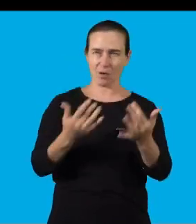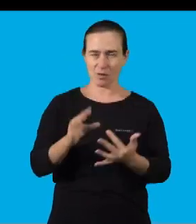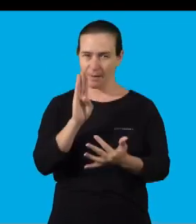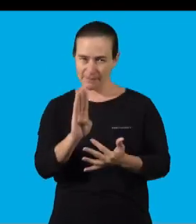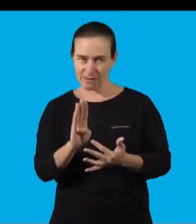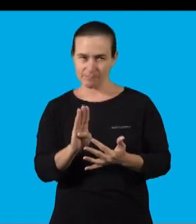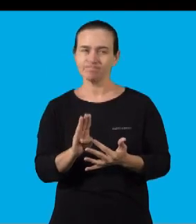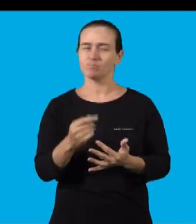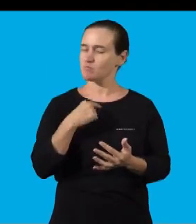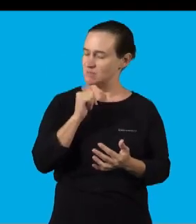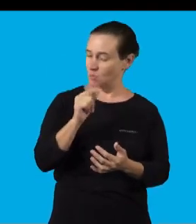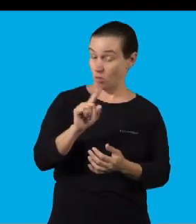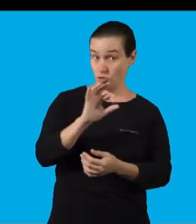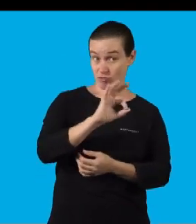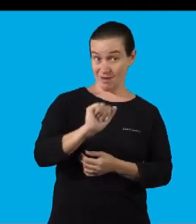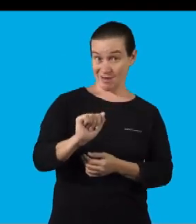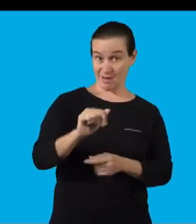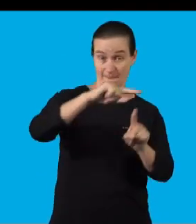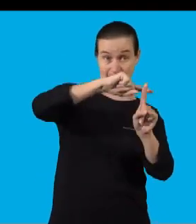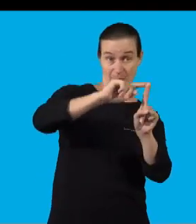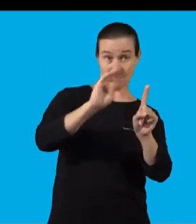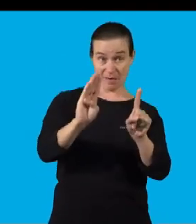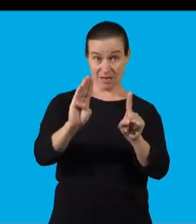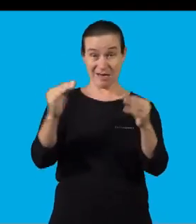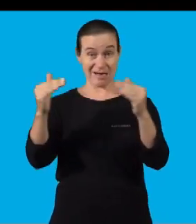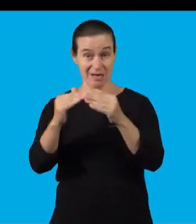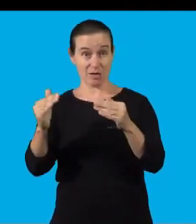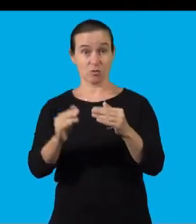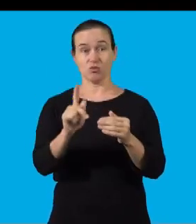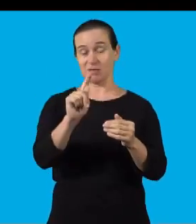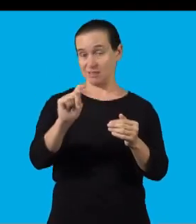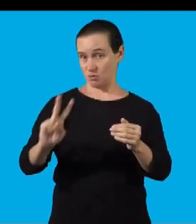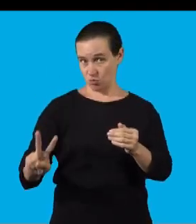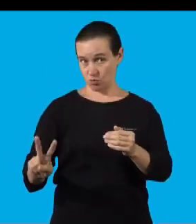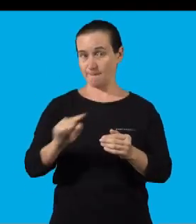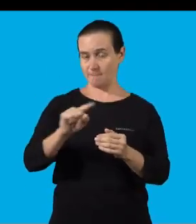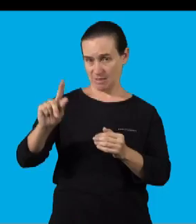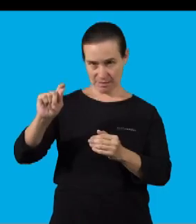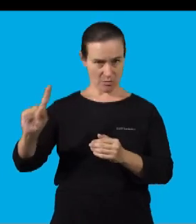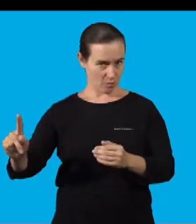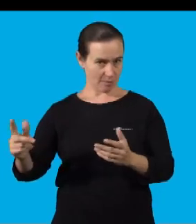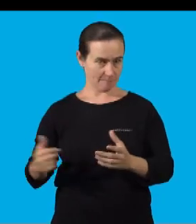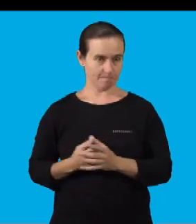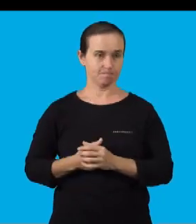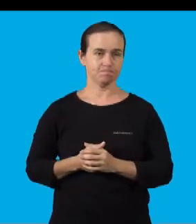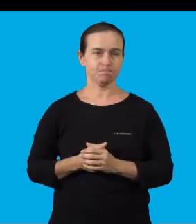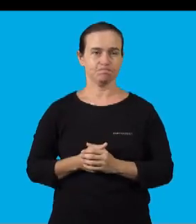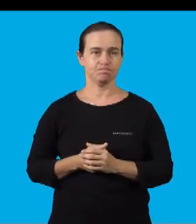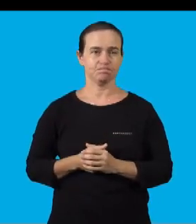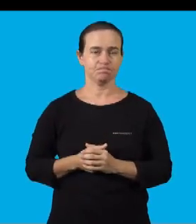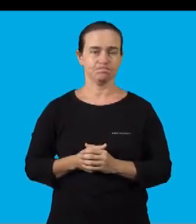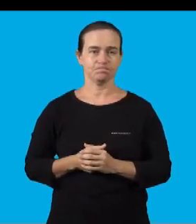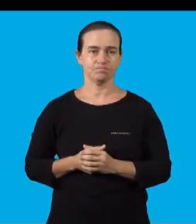we need to say 3a plus b is equals to t2 minus